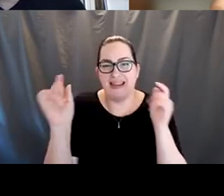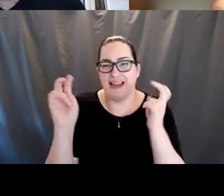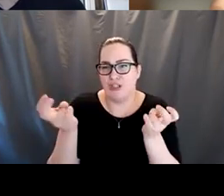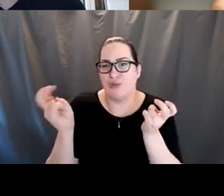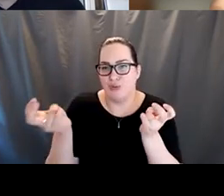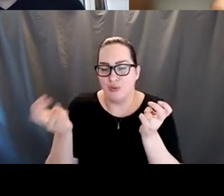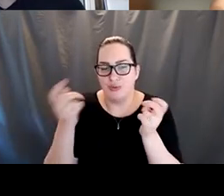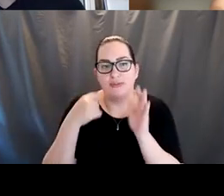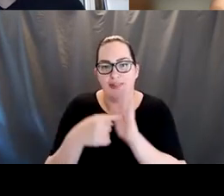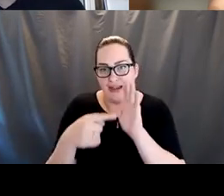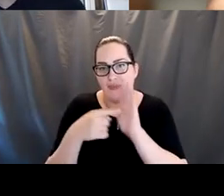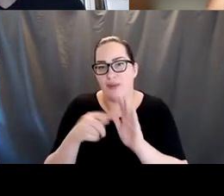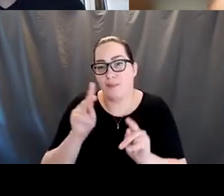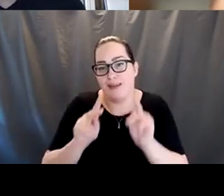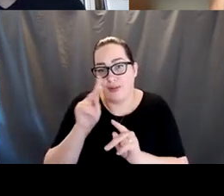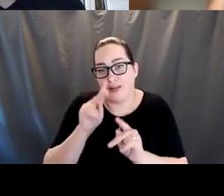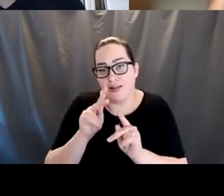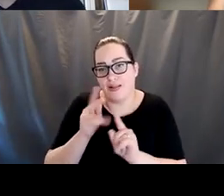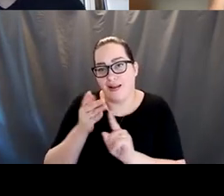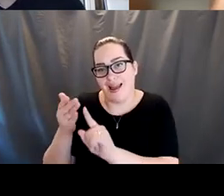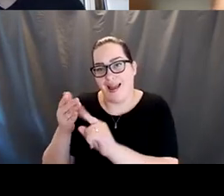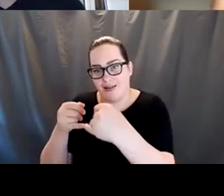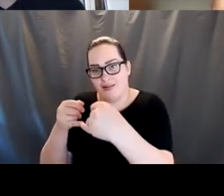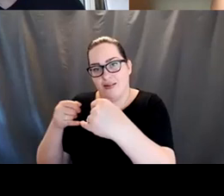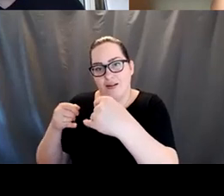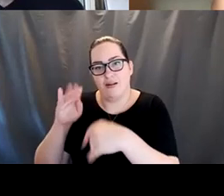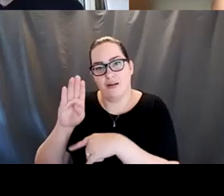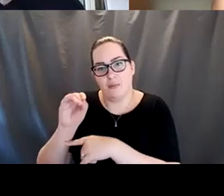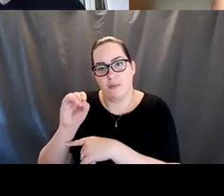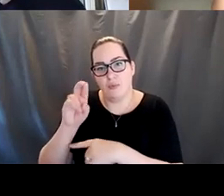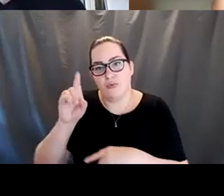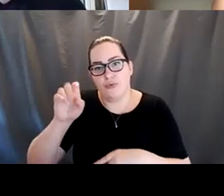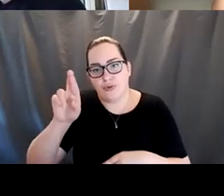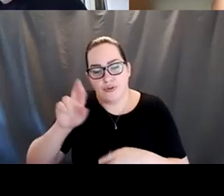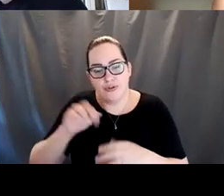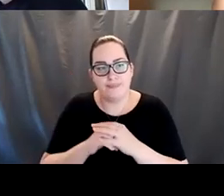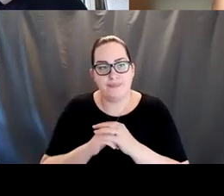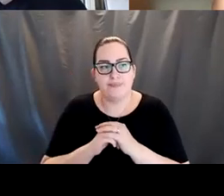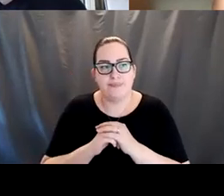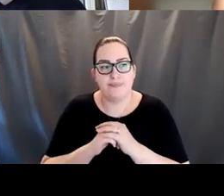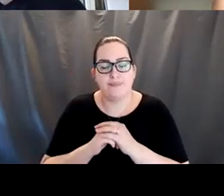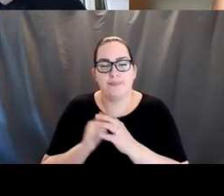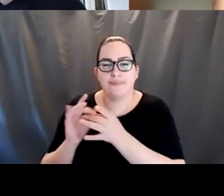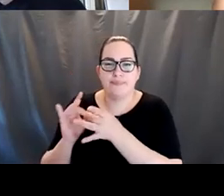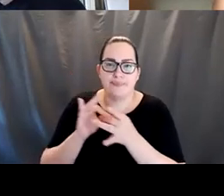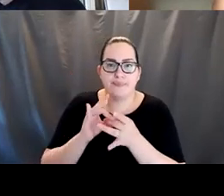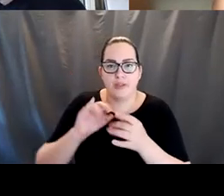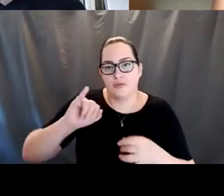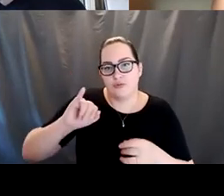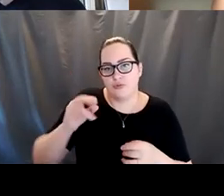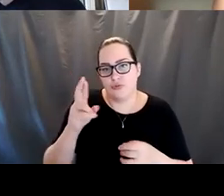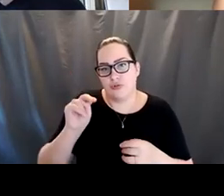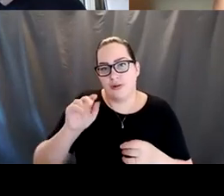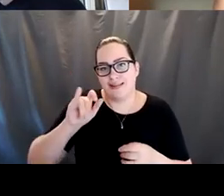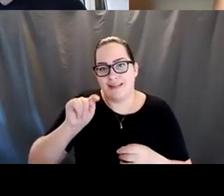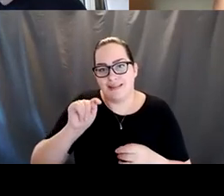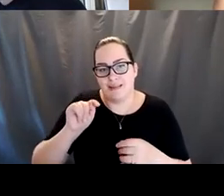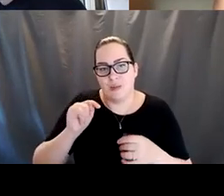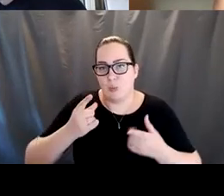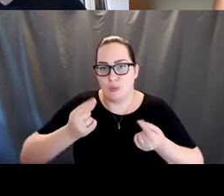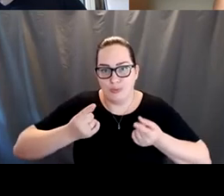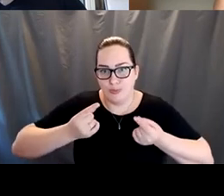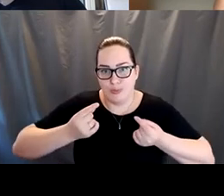I literally just got chills. And it was years ago. I mean, I really, really couldn't believe it. I'm literally having chills. Like